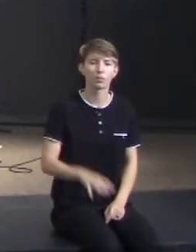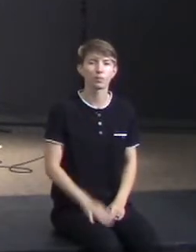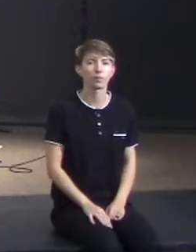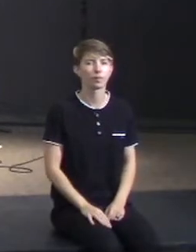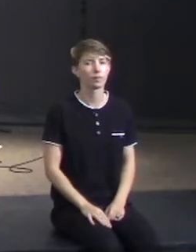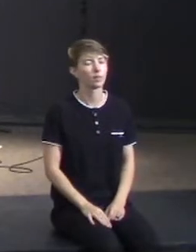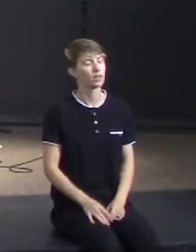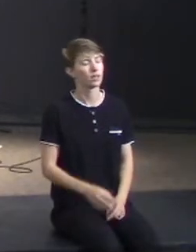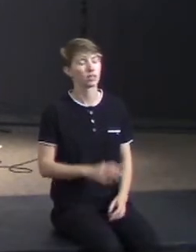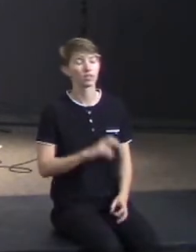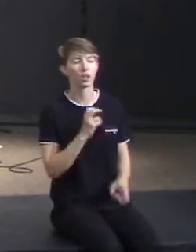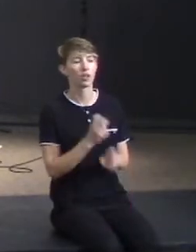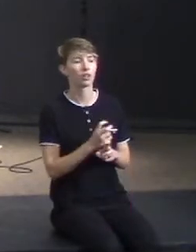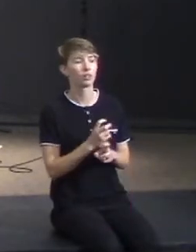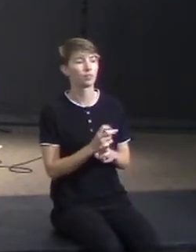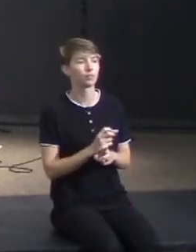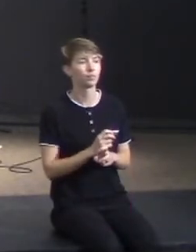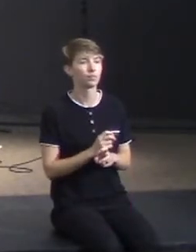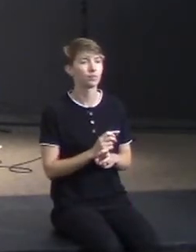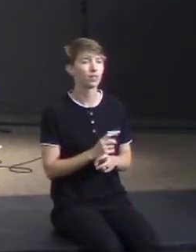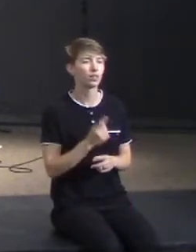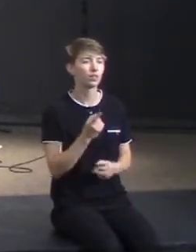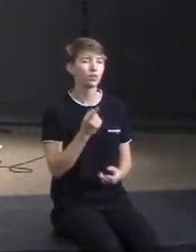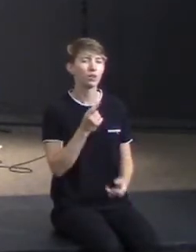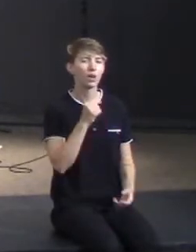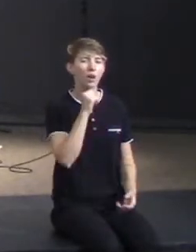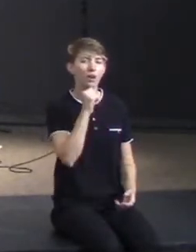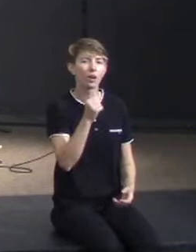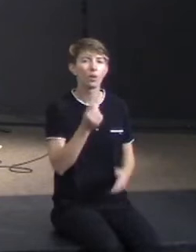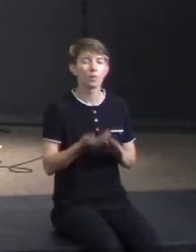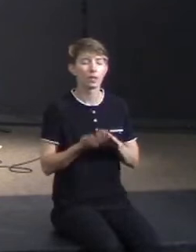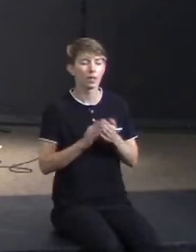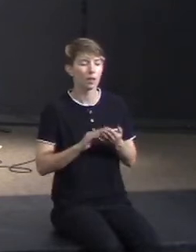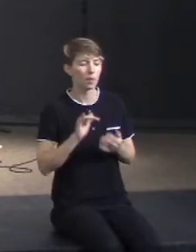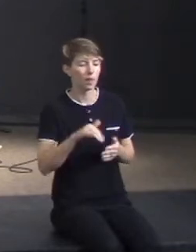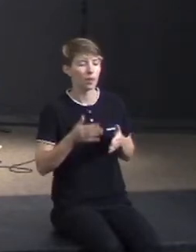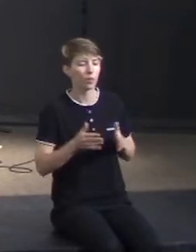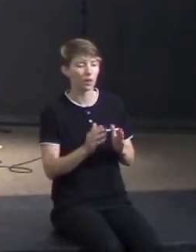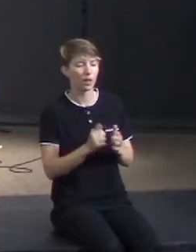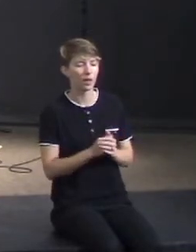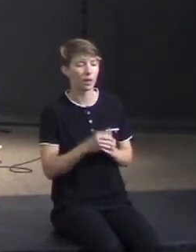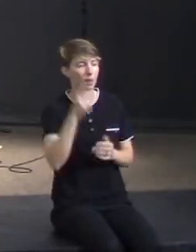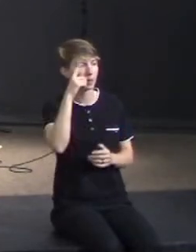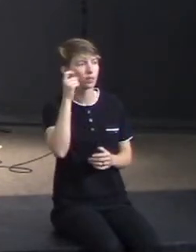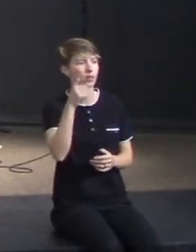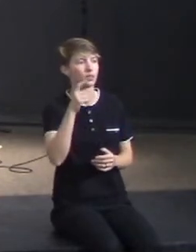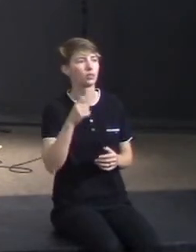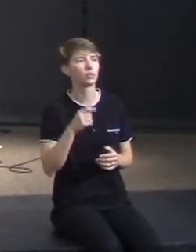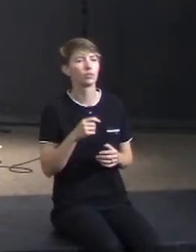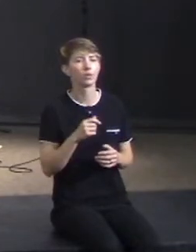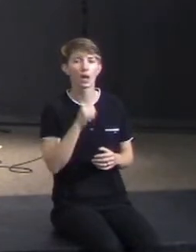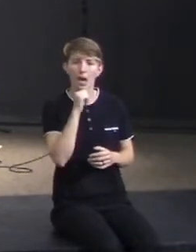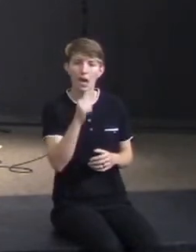Man, it's hard. Because you don't get that way because you wouldn't, like, you weren't trying at one point.